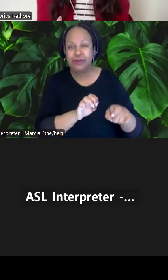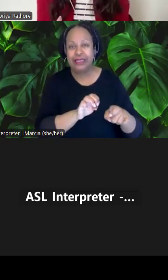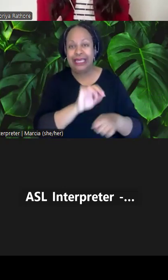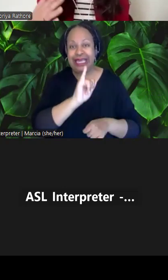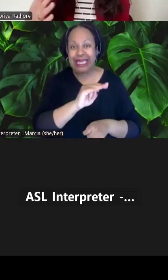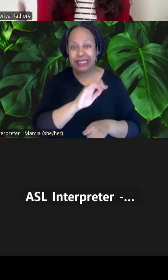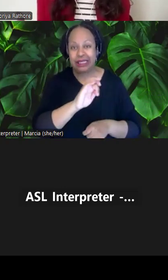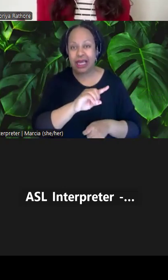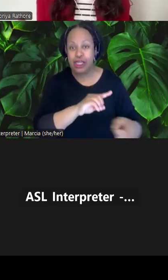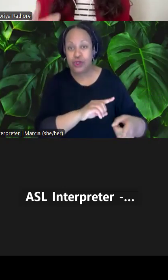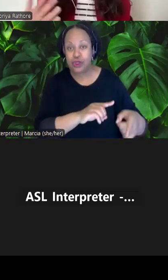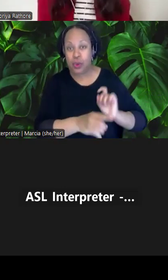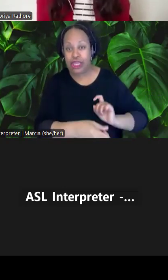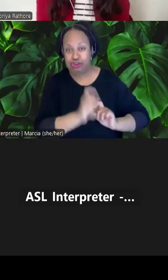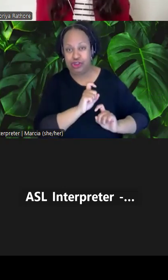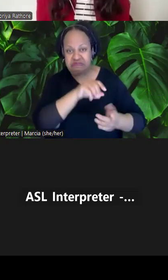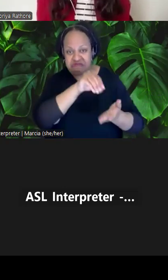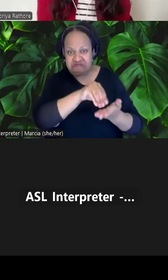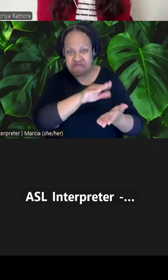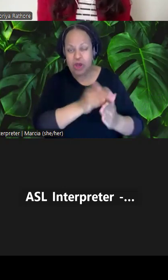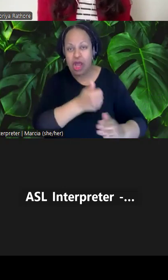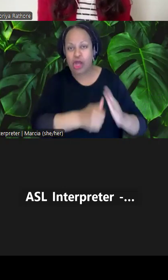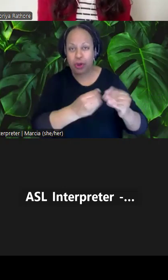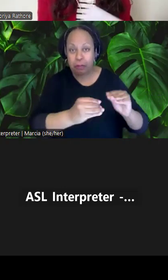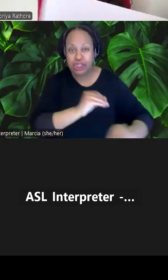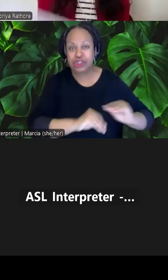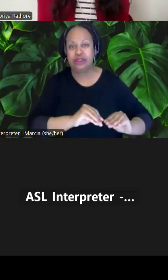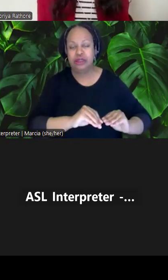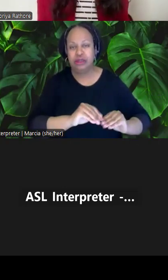in-kind donation into your budget as a revenue source.